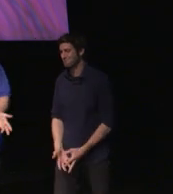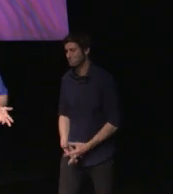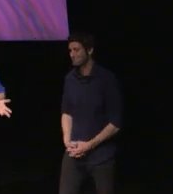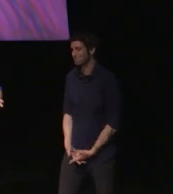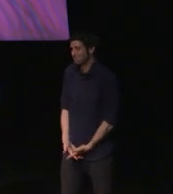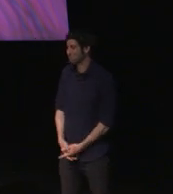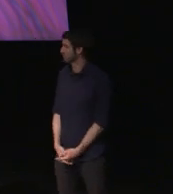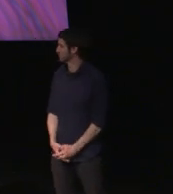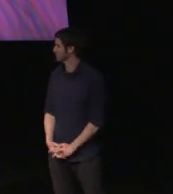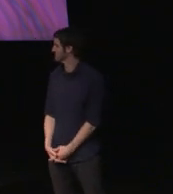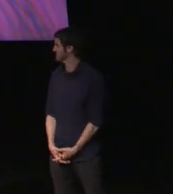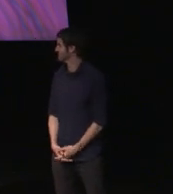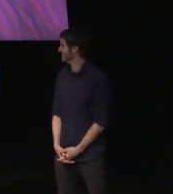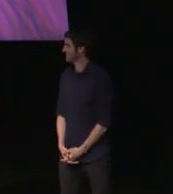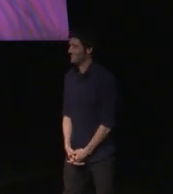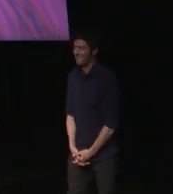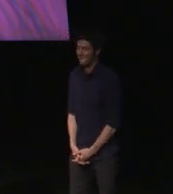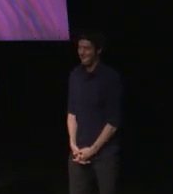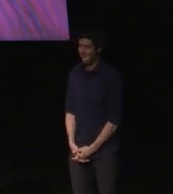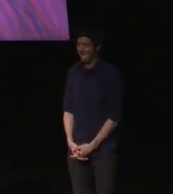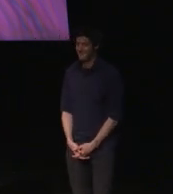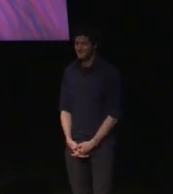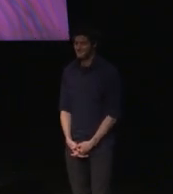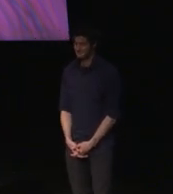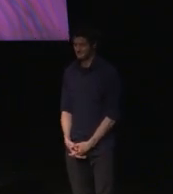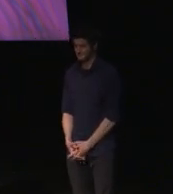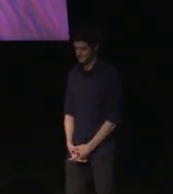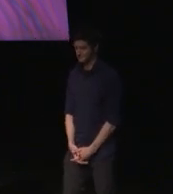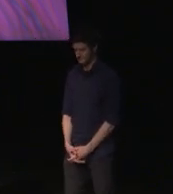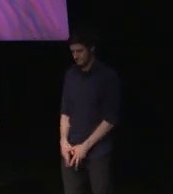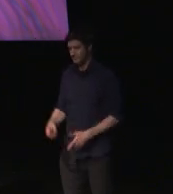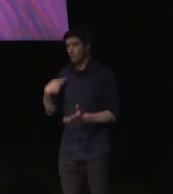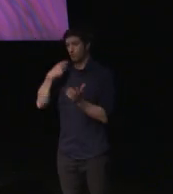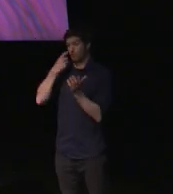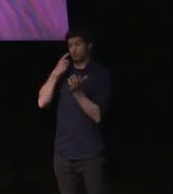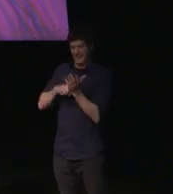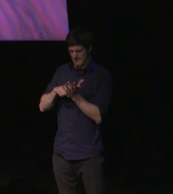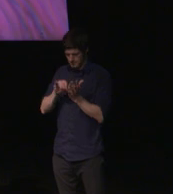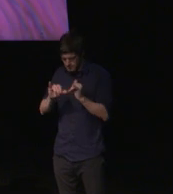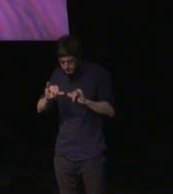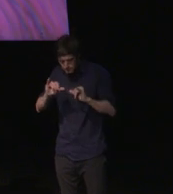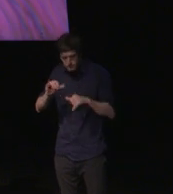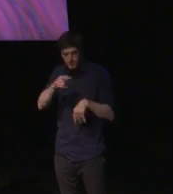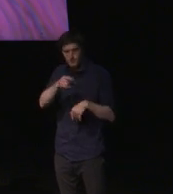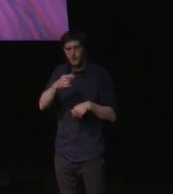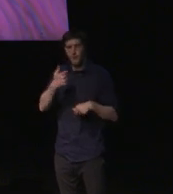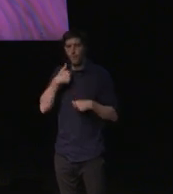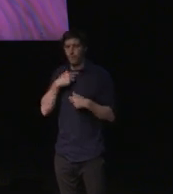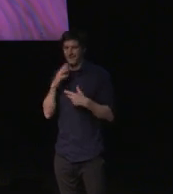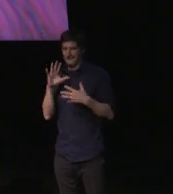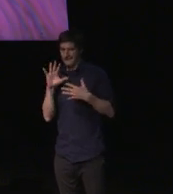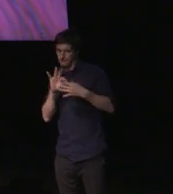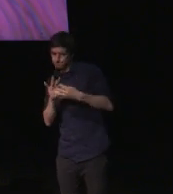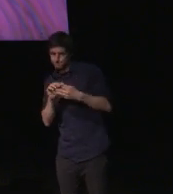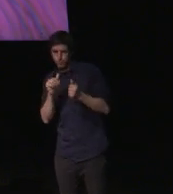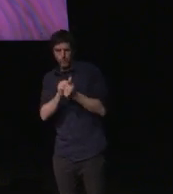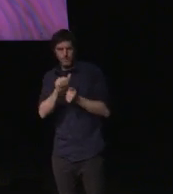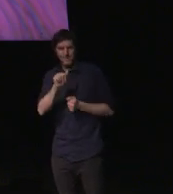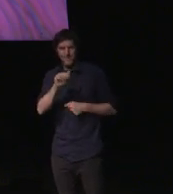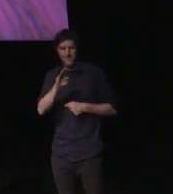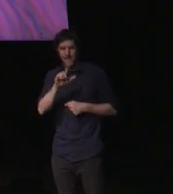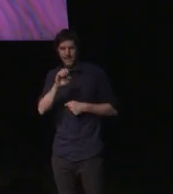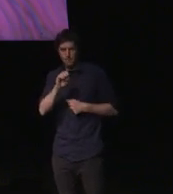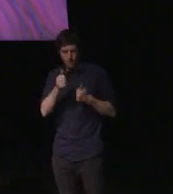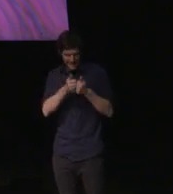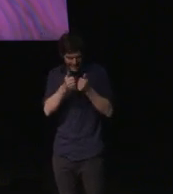So once we recognized this stuff, we went out into the world. We'd already met Warfighter Engaged. We engaged with Able Gamers, the Cerebral Palsy